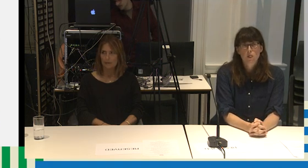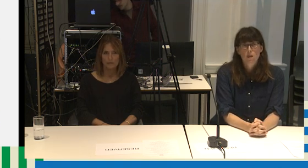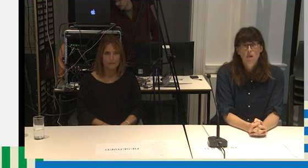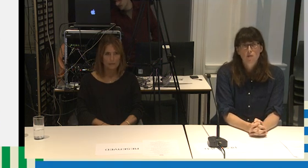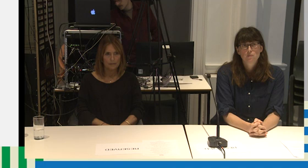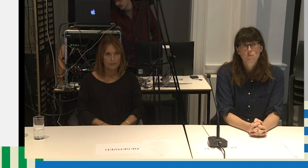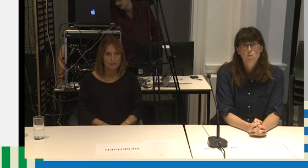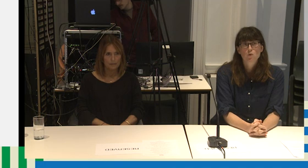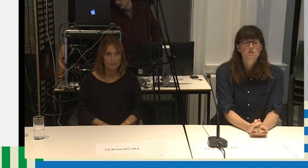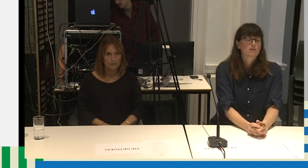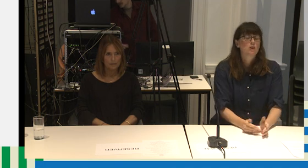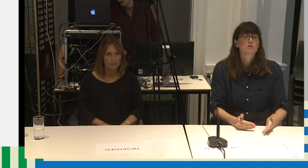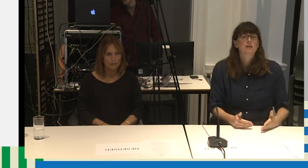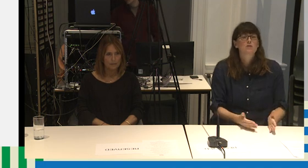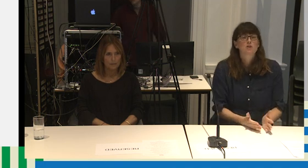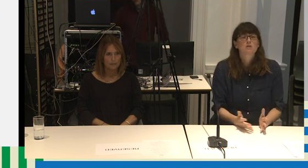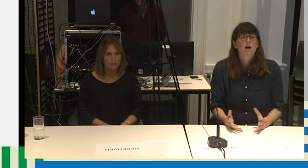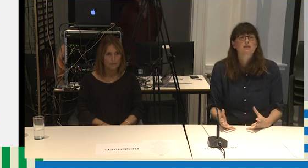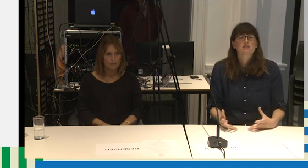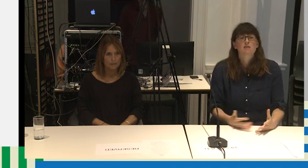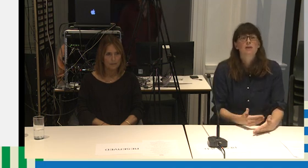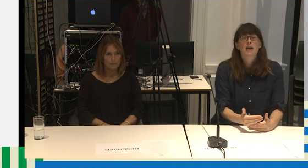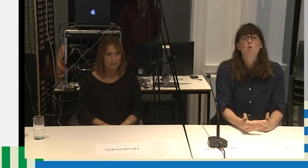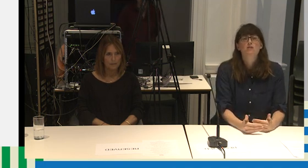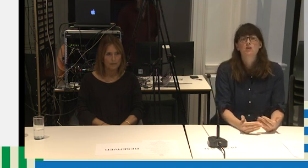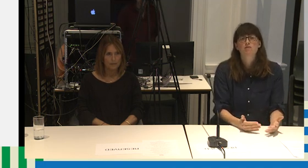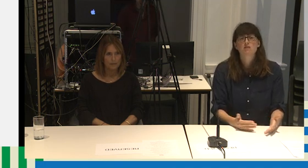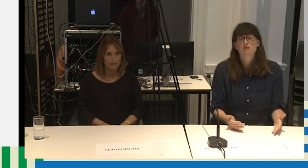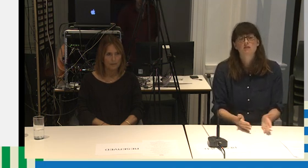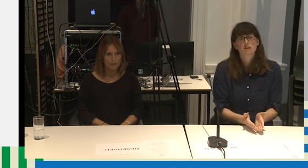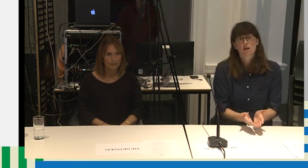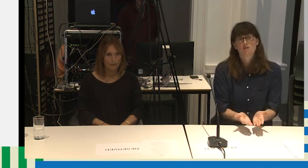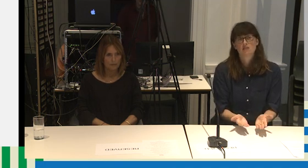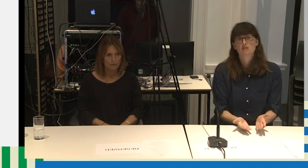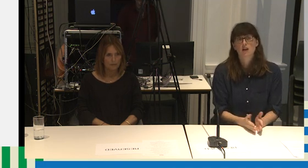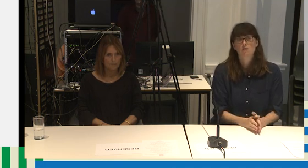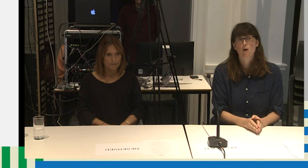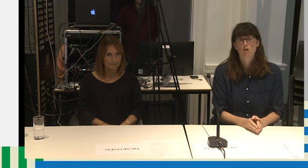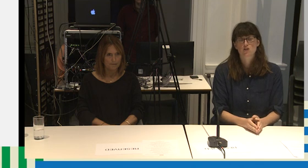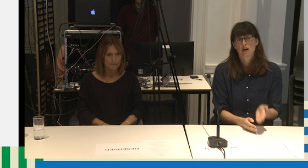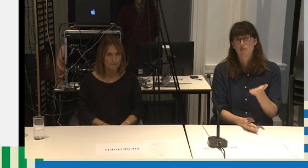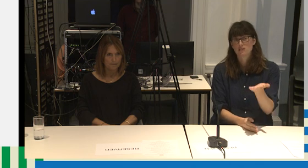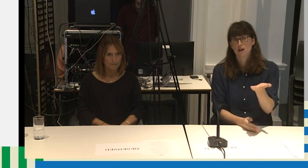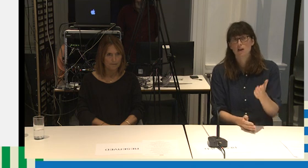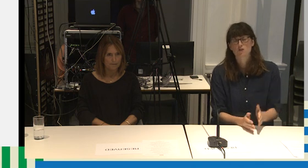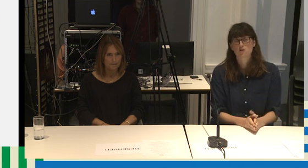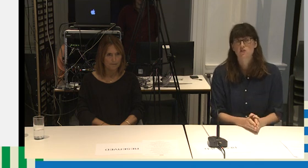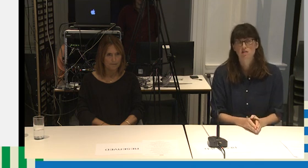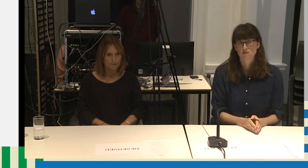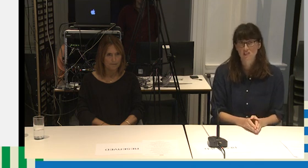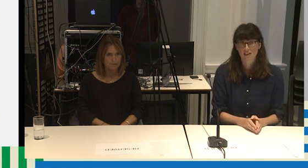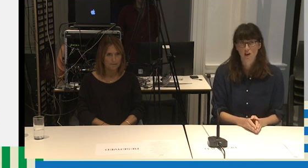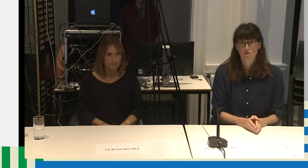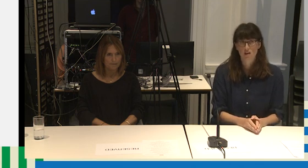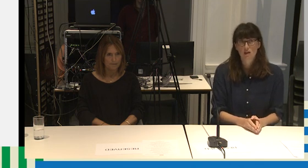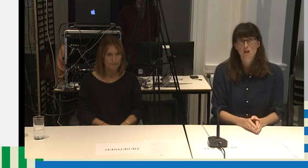adopted was using two signs that became one. So for instance, this is a sign for posh, and the sign that I've just